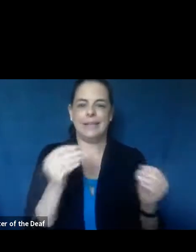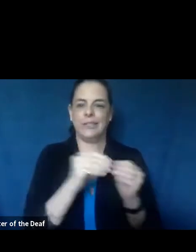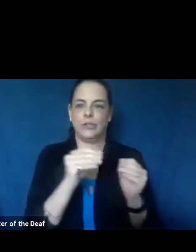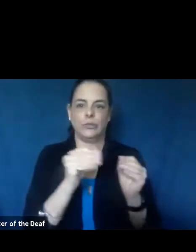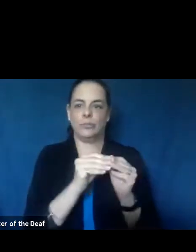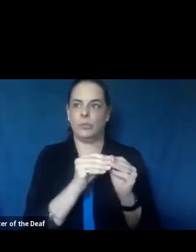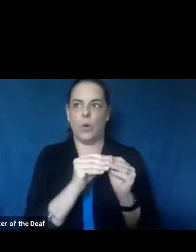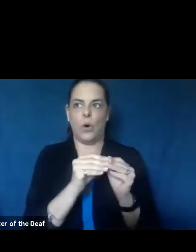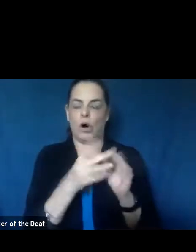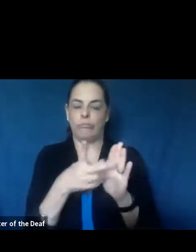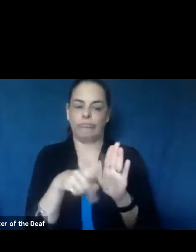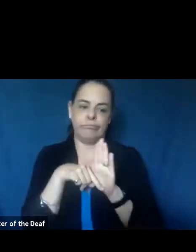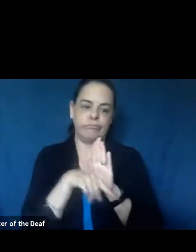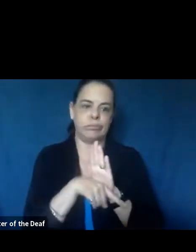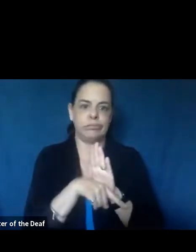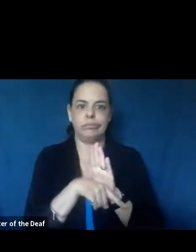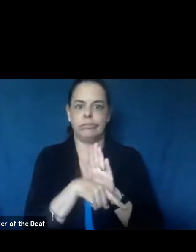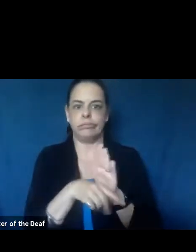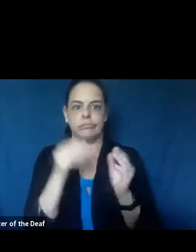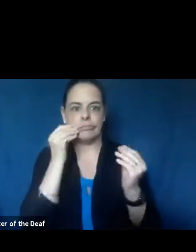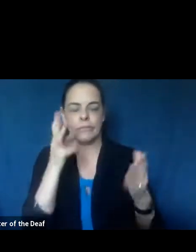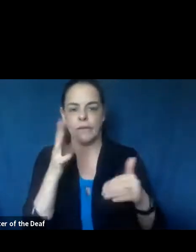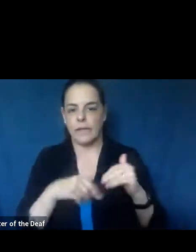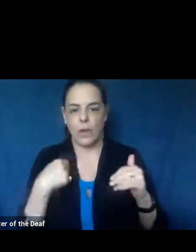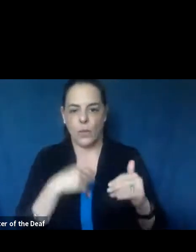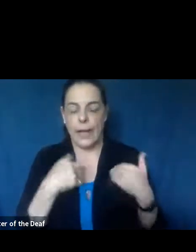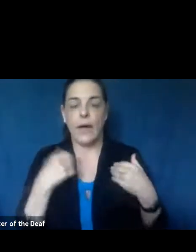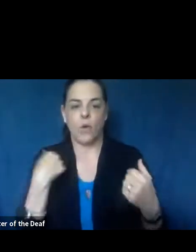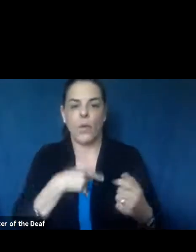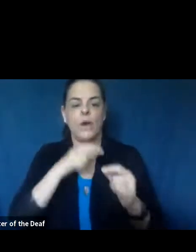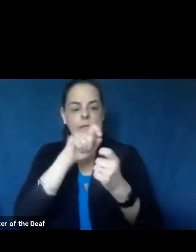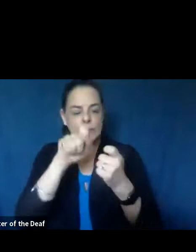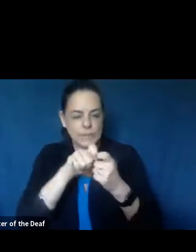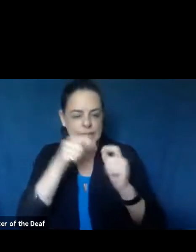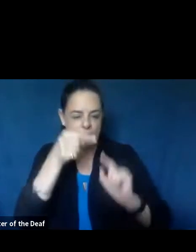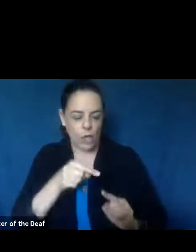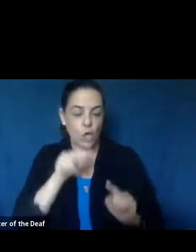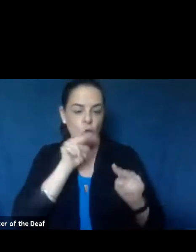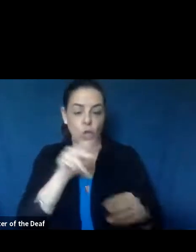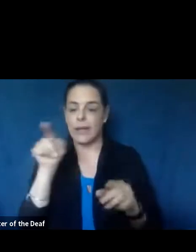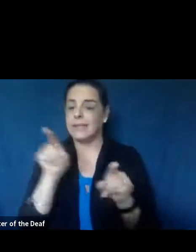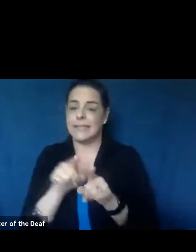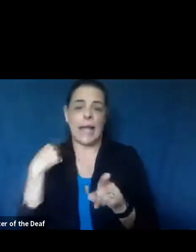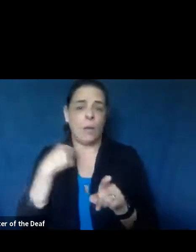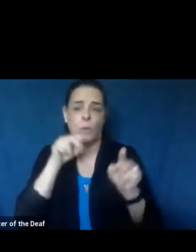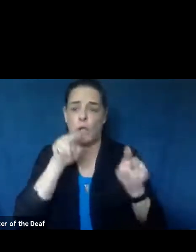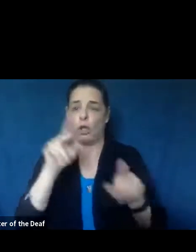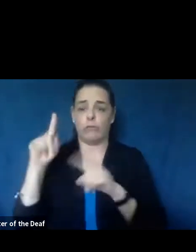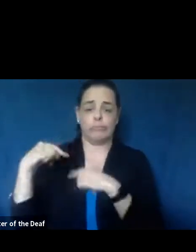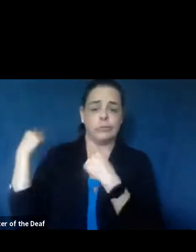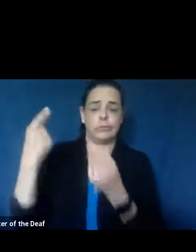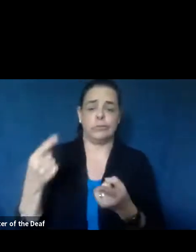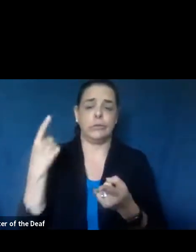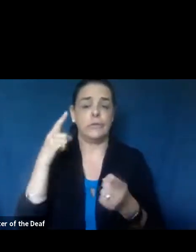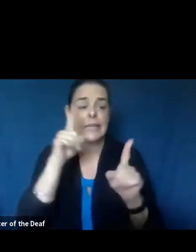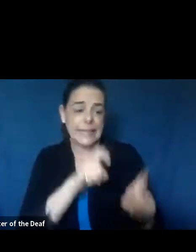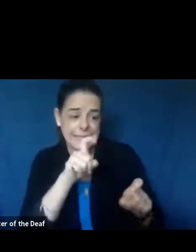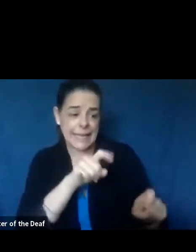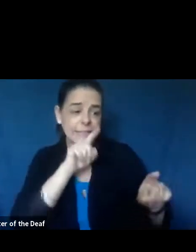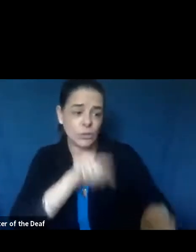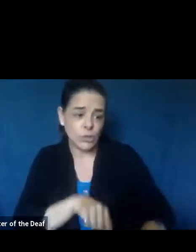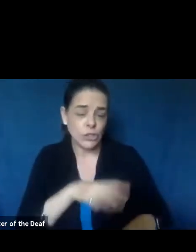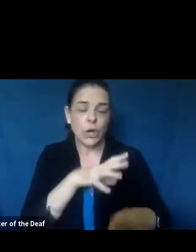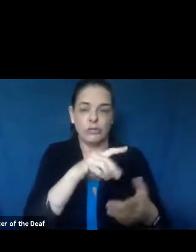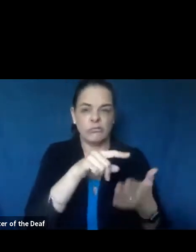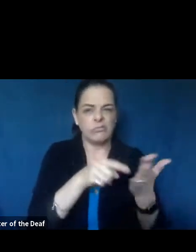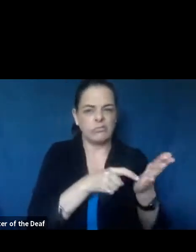and information we provided on that. We are specifically looking at what we've been looking at from the beginning for our test results and criteria. From the